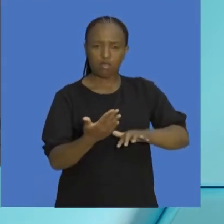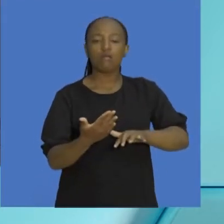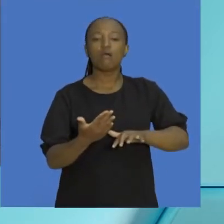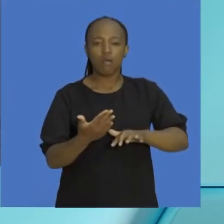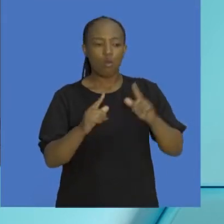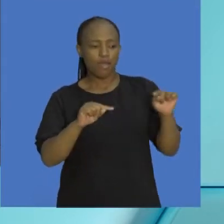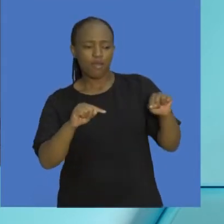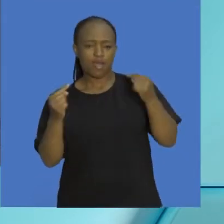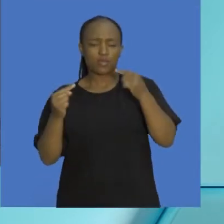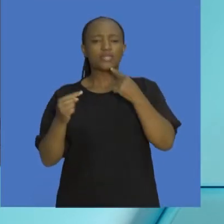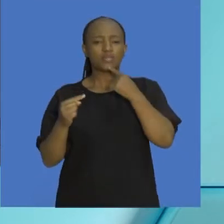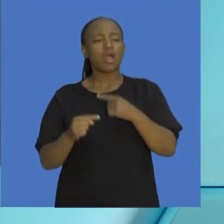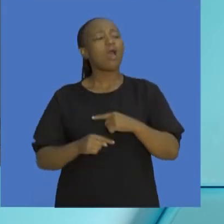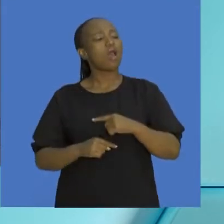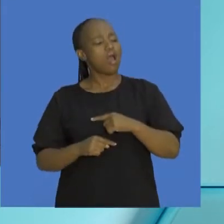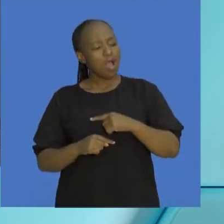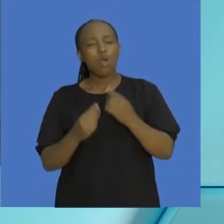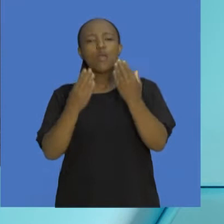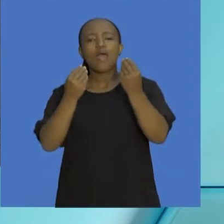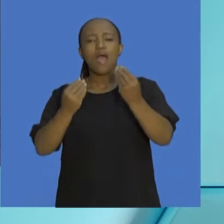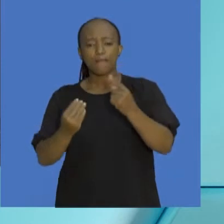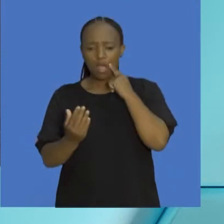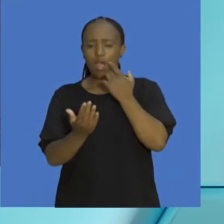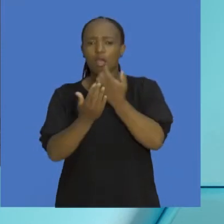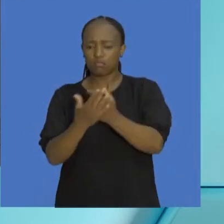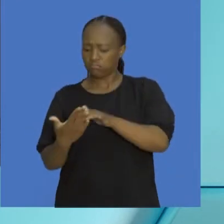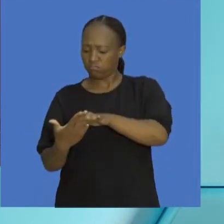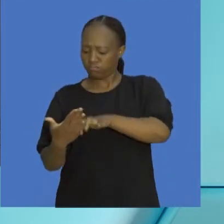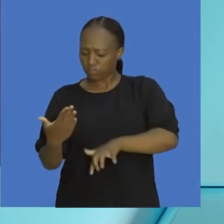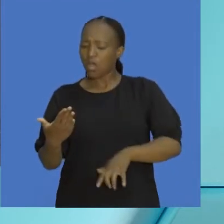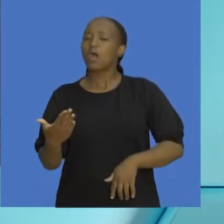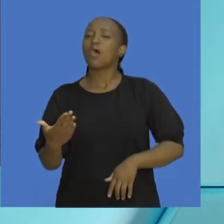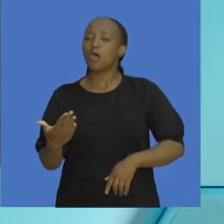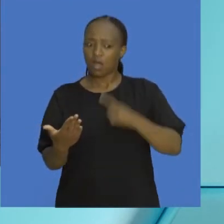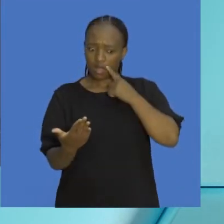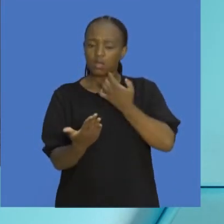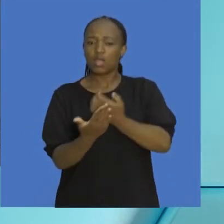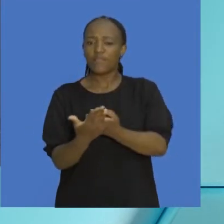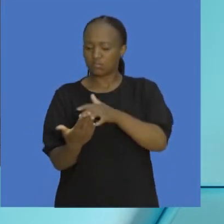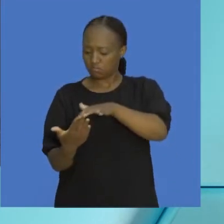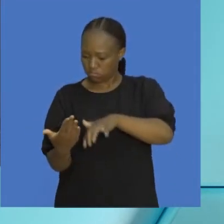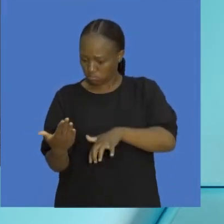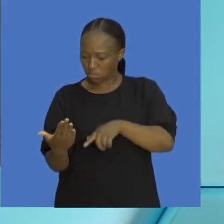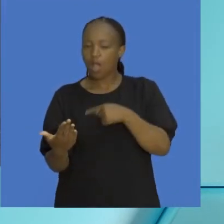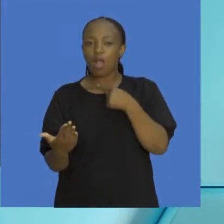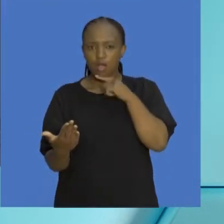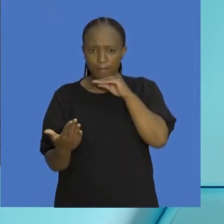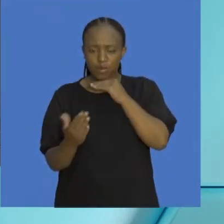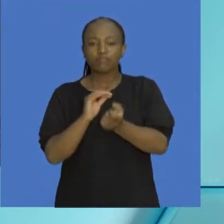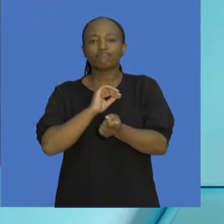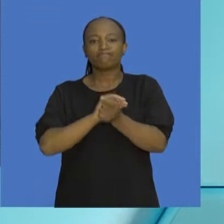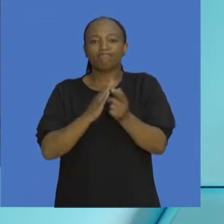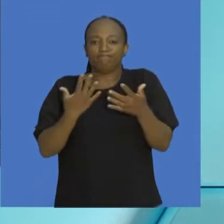argument because someone will be presenting some evidence, okay, that this is what is happening. There's